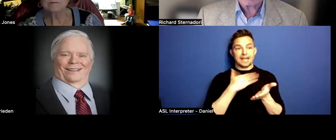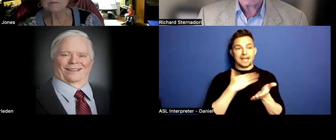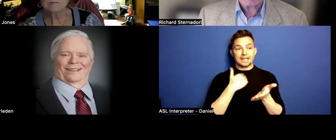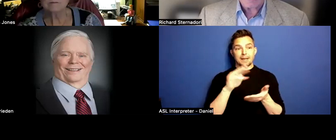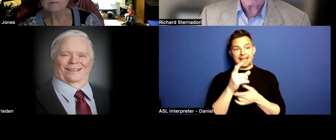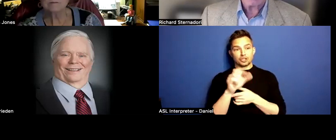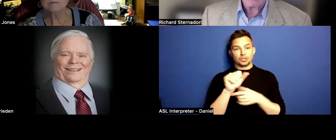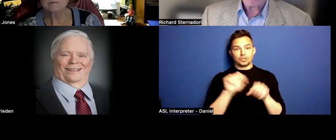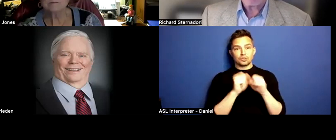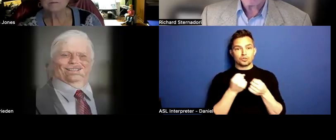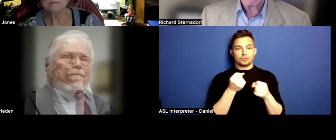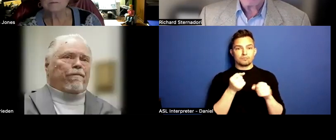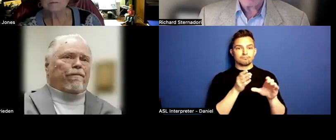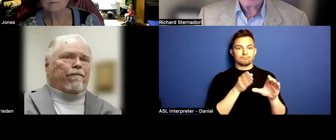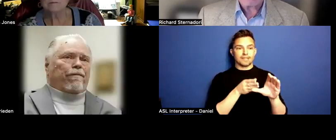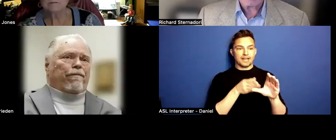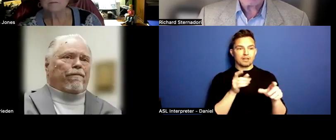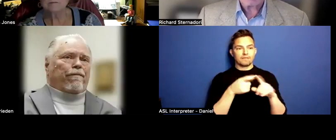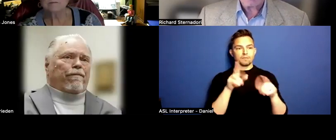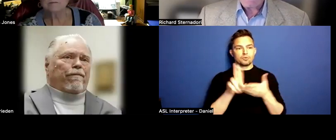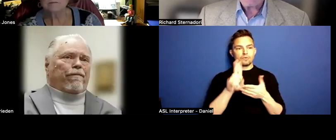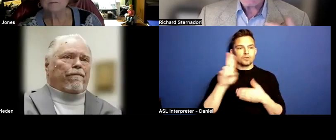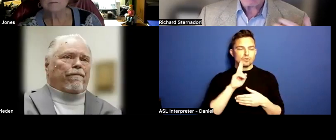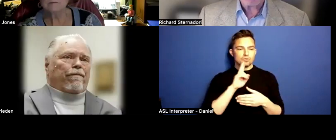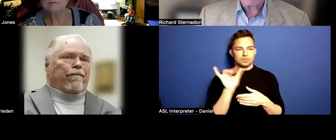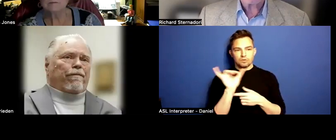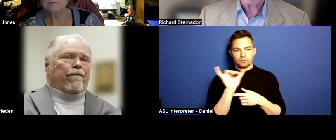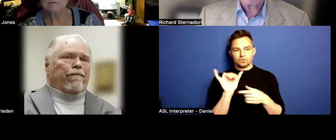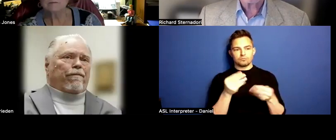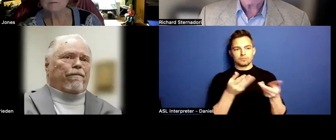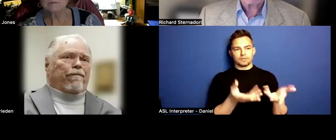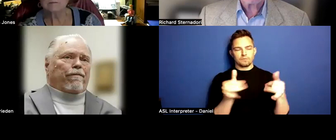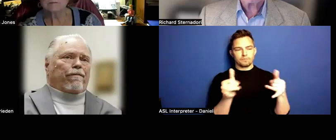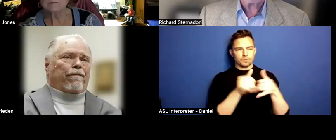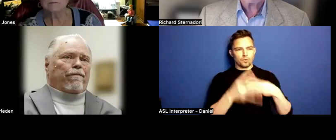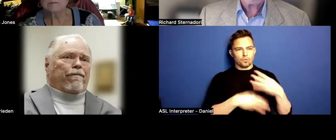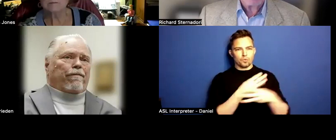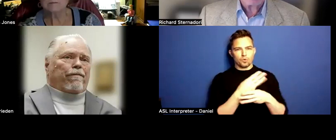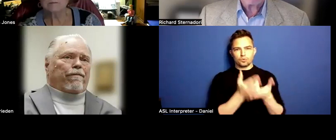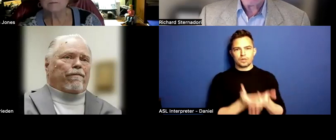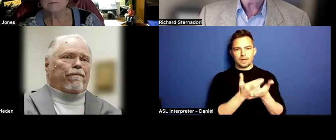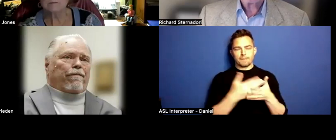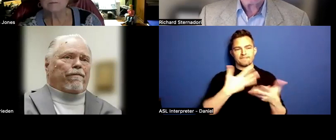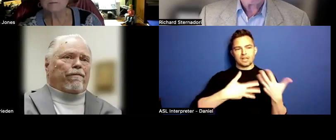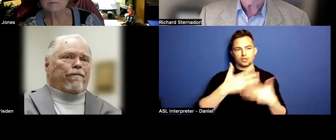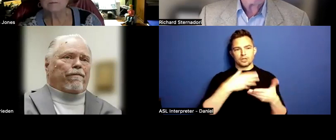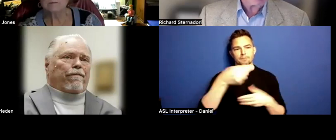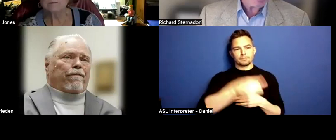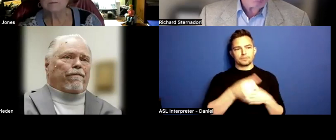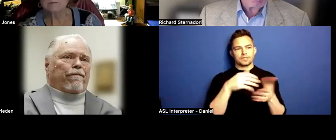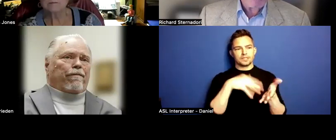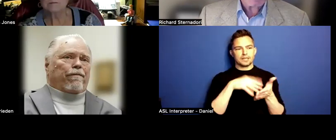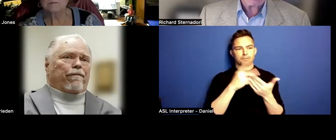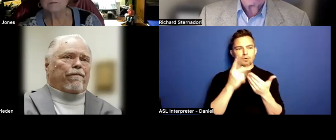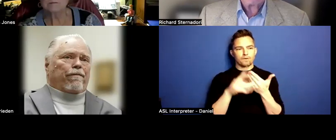in social psychology from the University of Houston and has been awarded a World Rehabilitation Fund Fellowship to study programs for